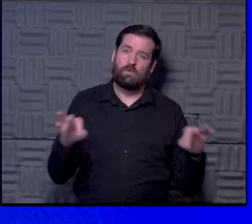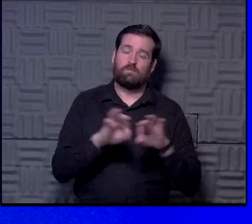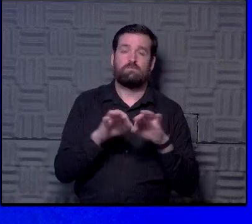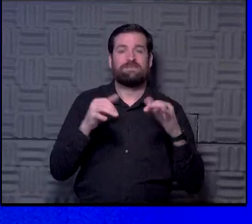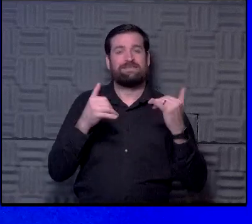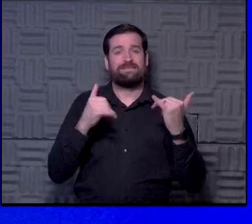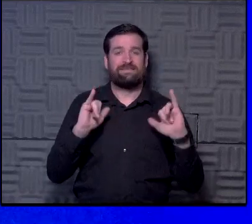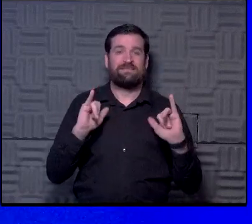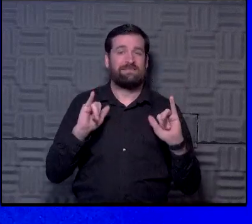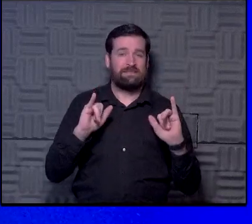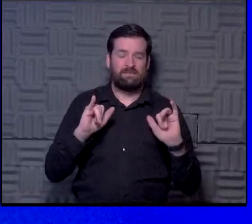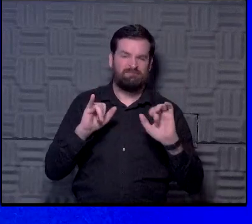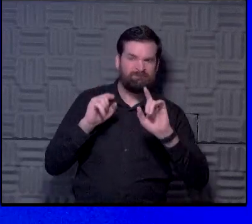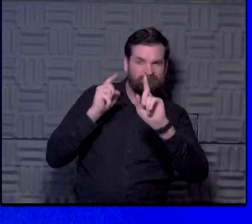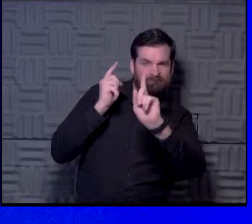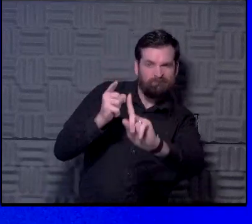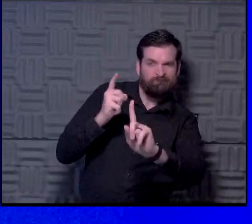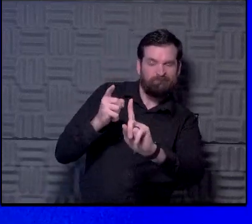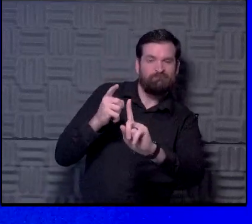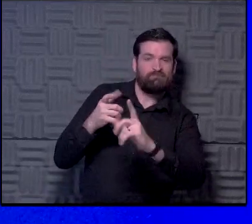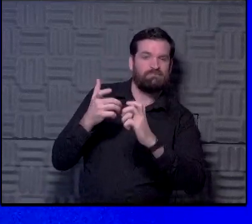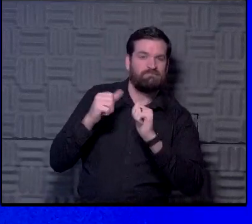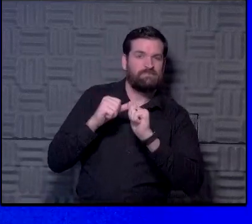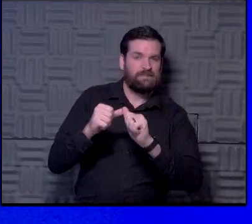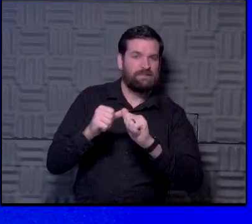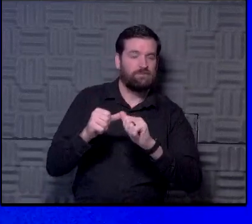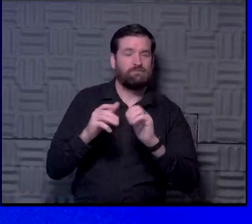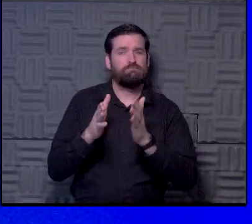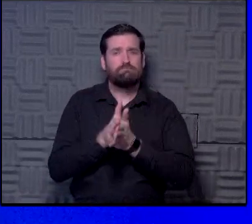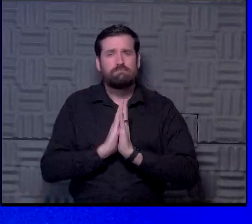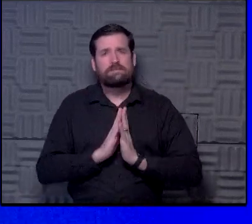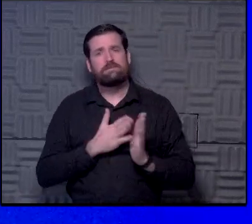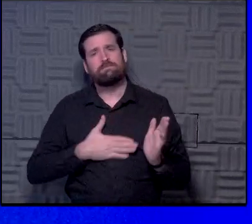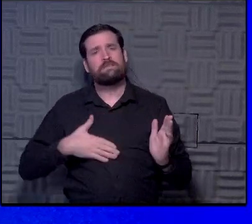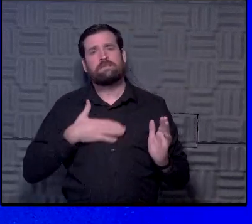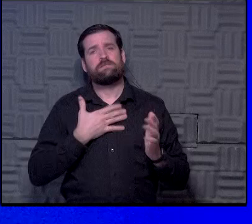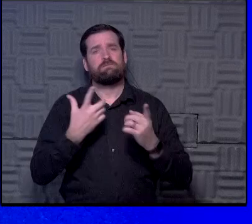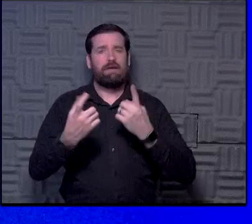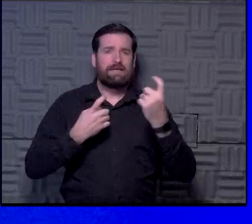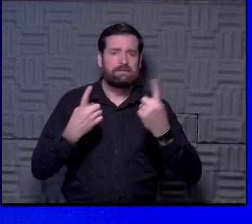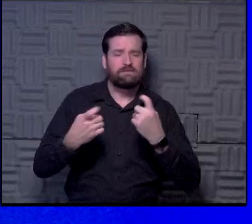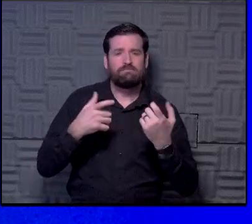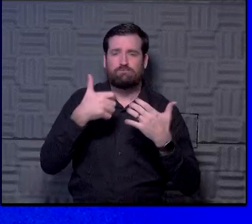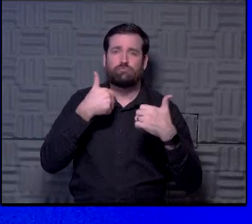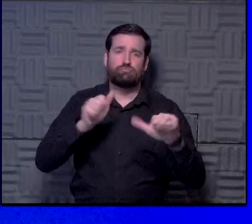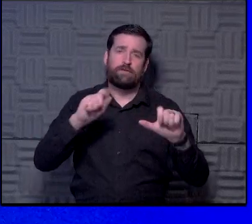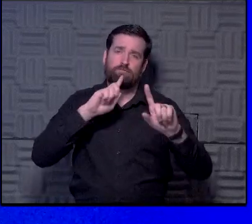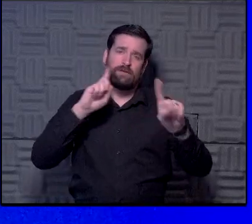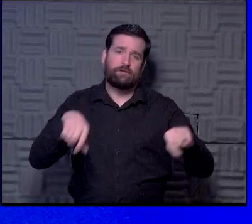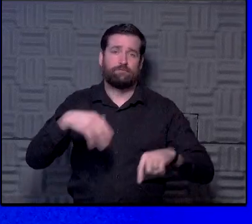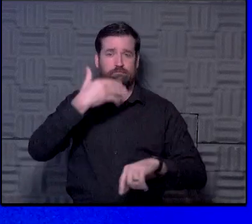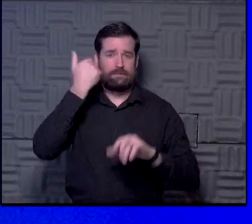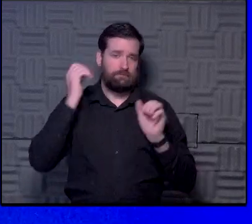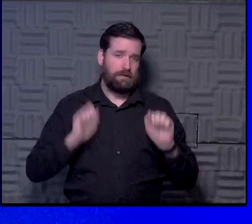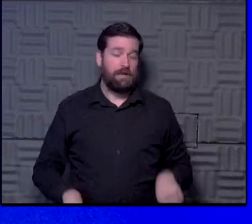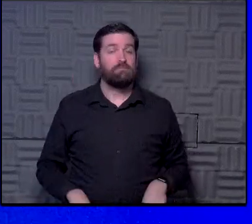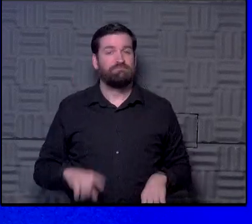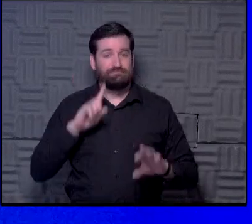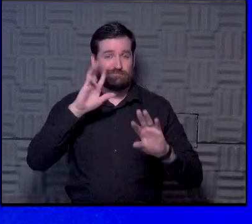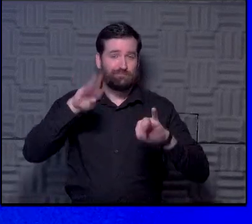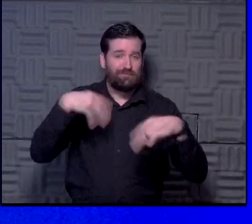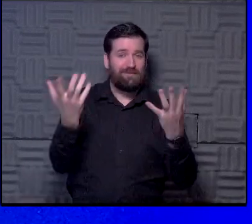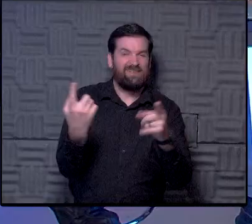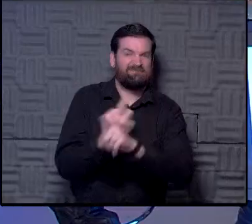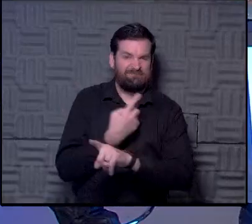have a long way to go. So continue to do those things. Please ask your questions. We will try to answer them to the best of our ability and give you the correct